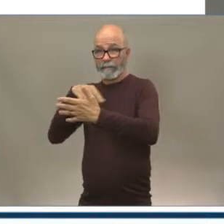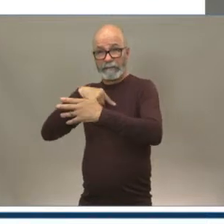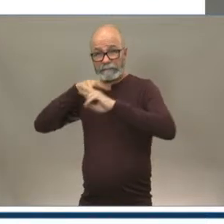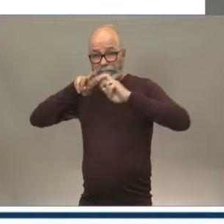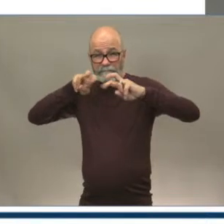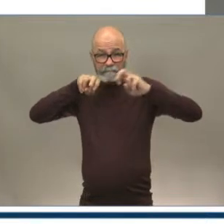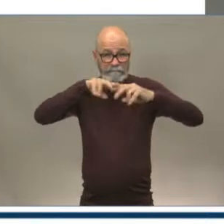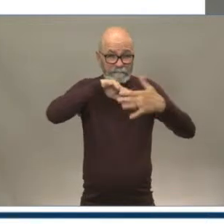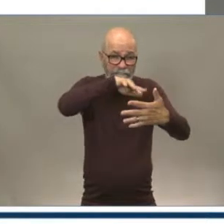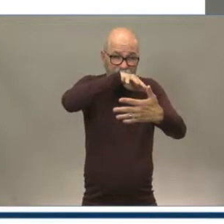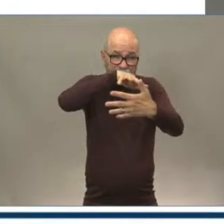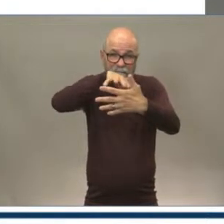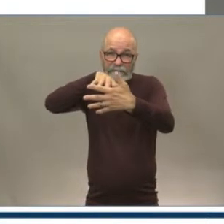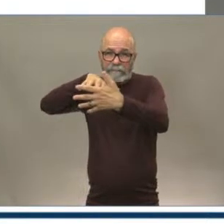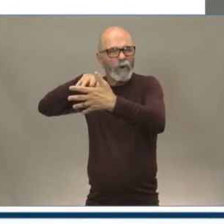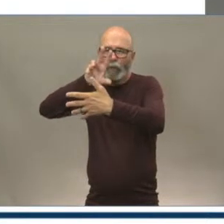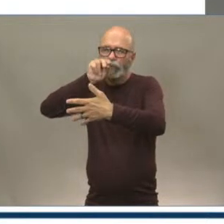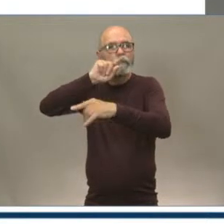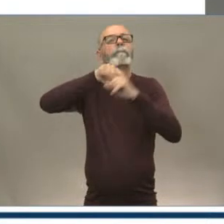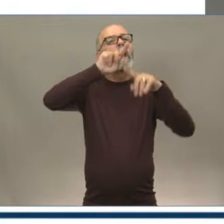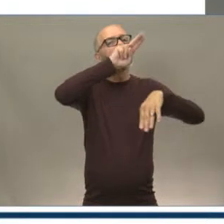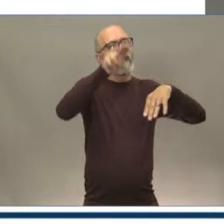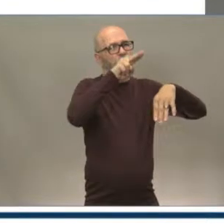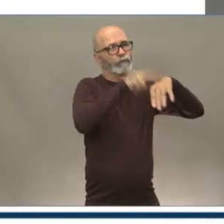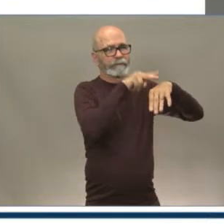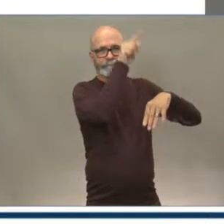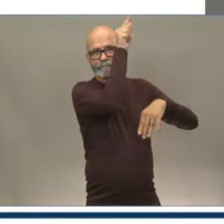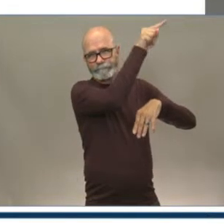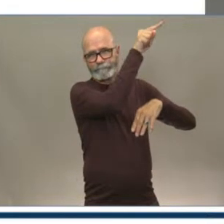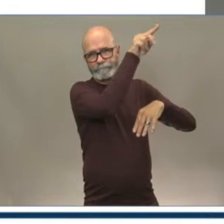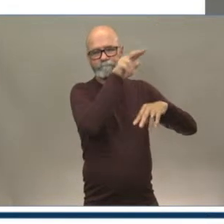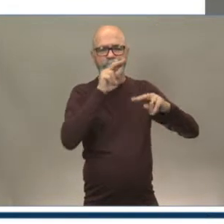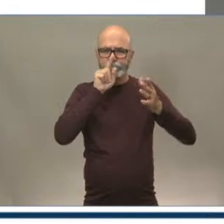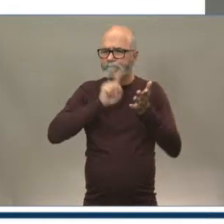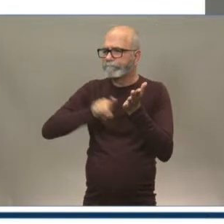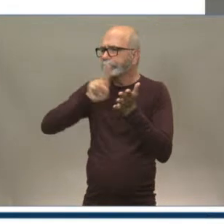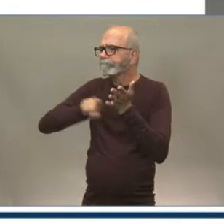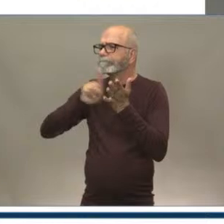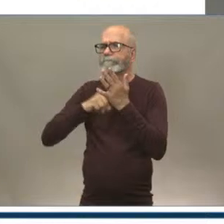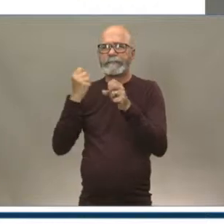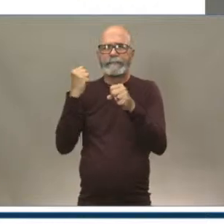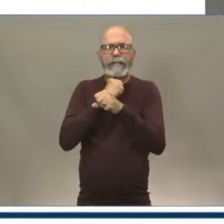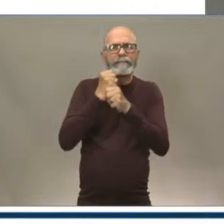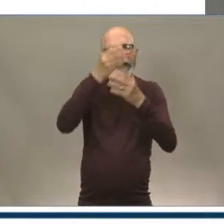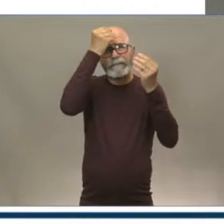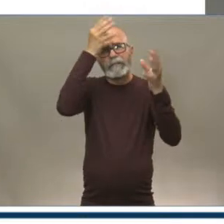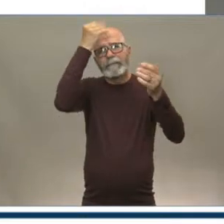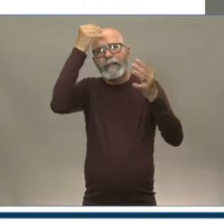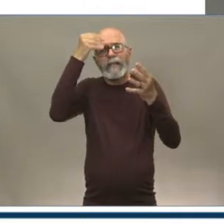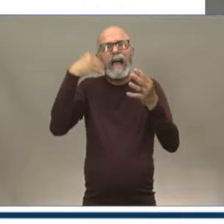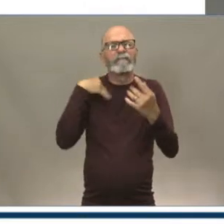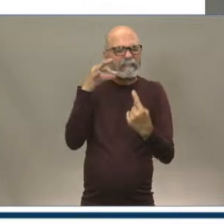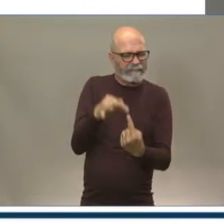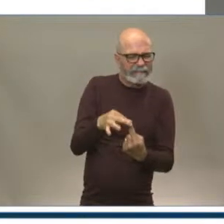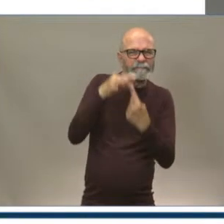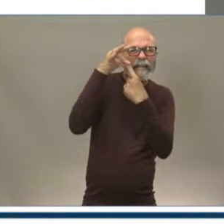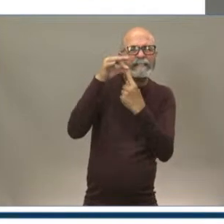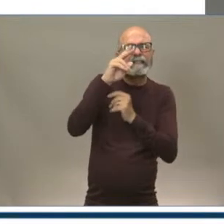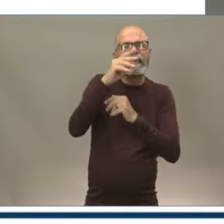who are pulling that collective evidence together, and it's presented to us at the Special Advisory Committee table that I sit at.